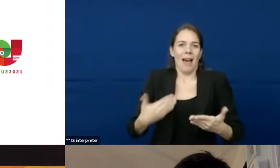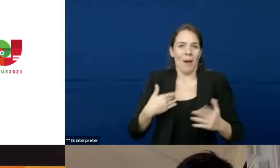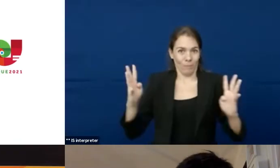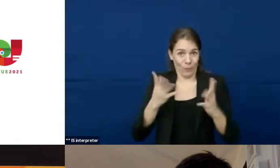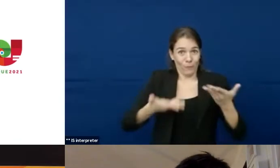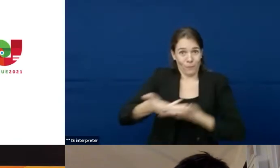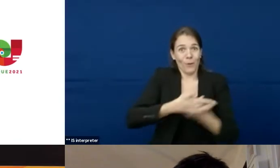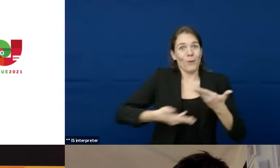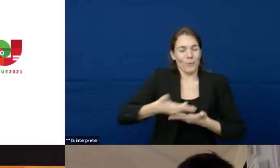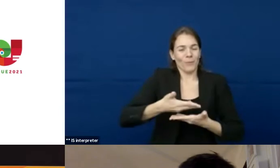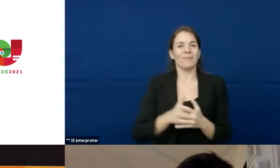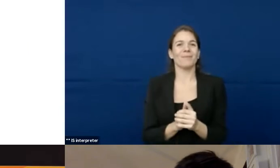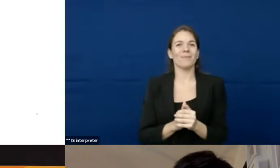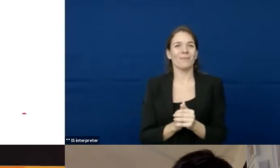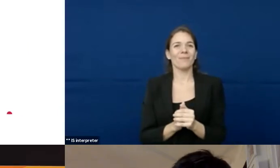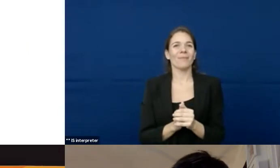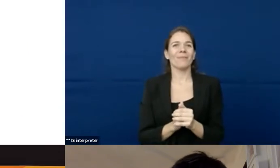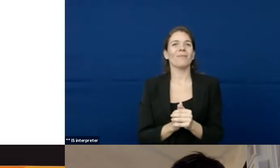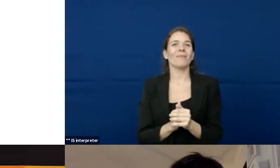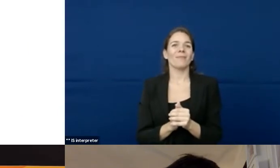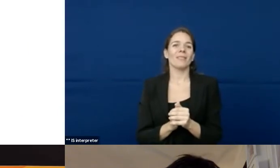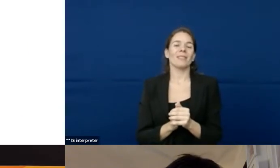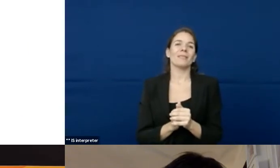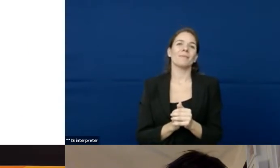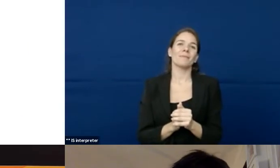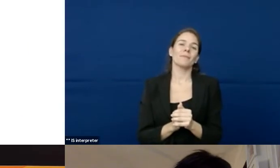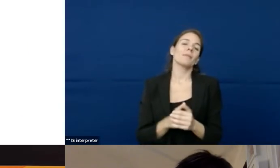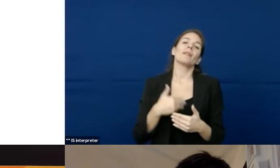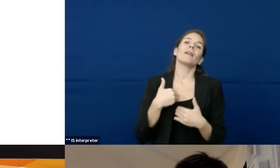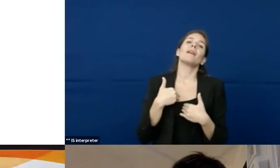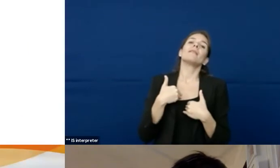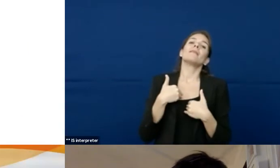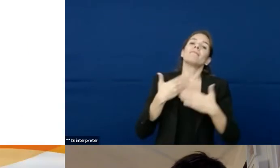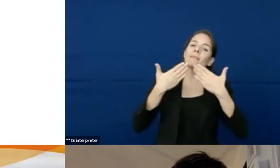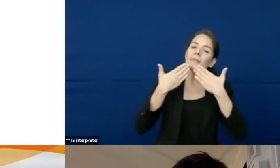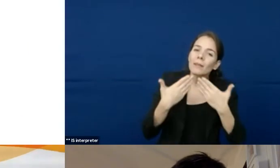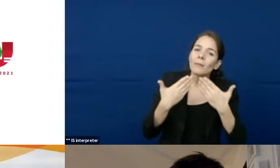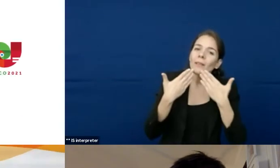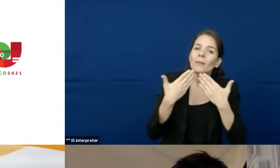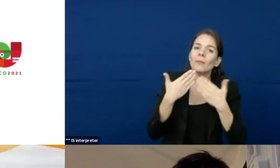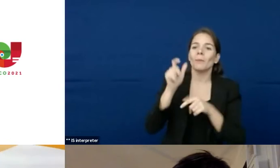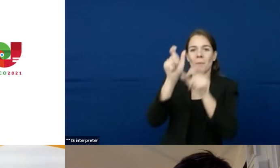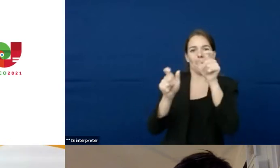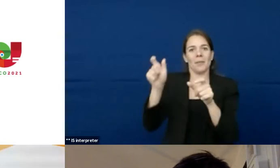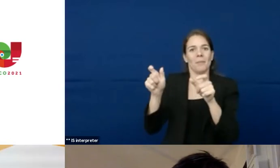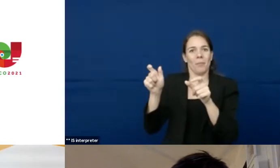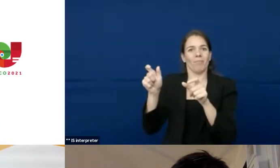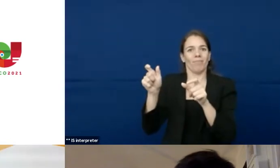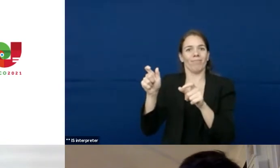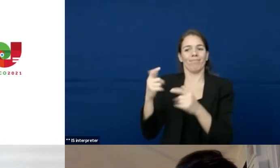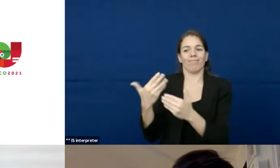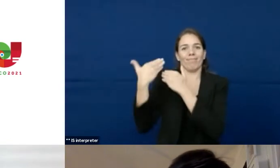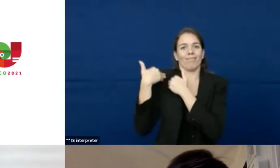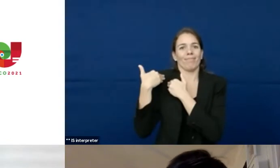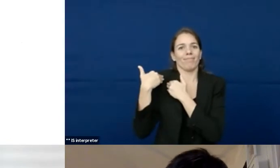make this happen. I think that in itself speaks about our collective commitment and determination to work together and to build better,